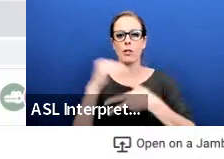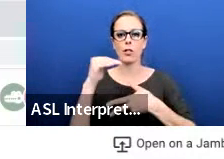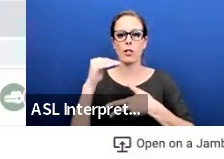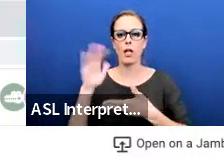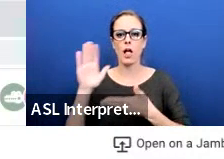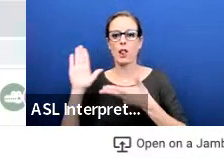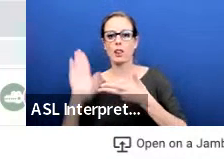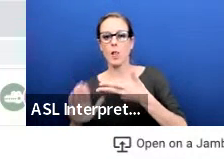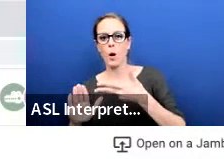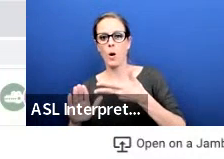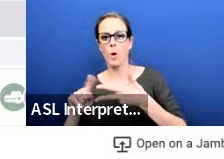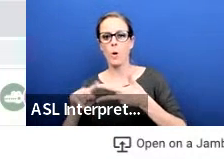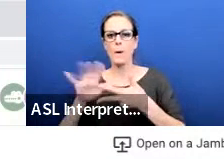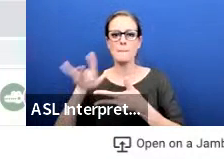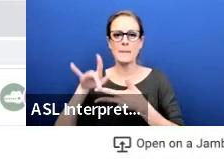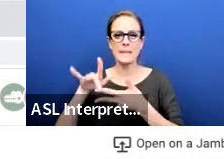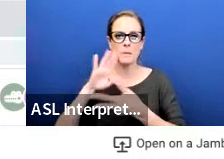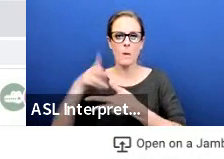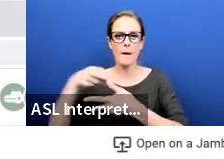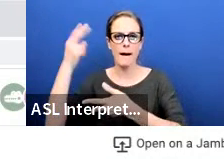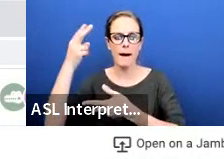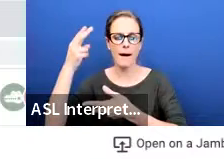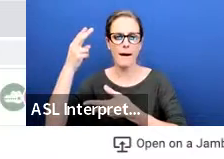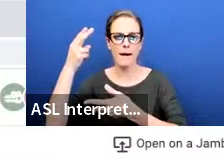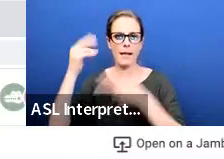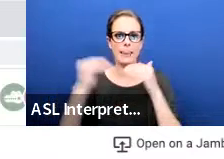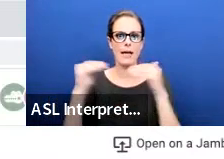of funding it if there's limited resources?